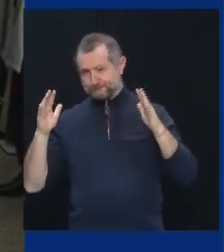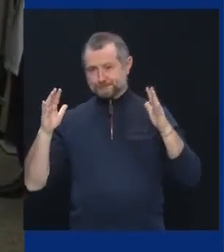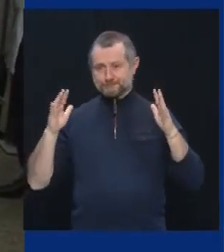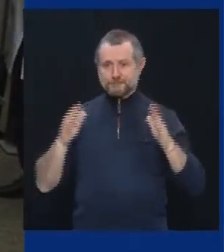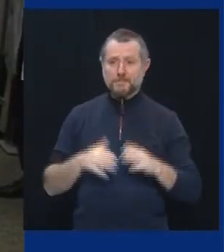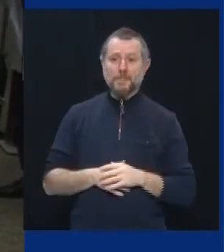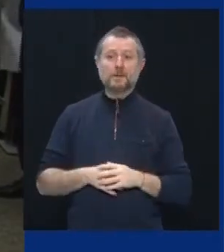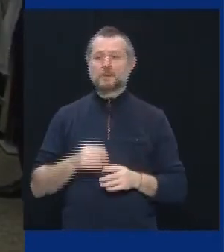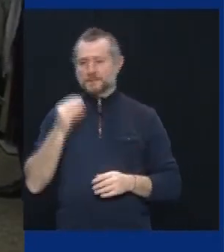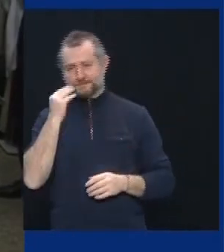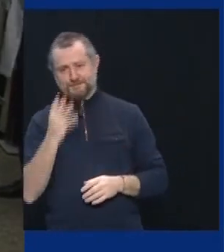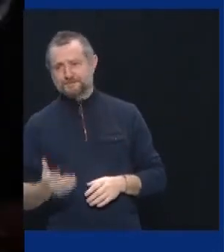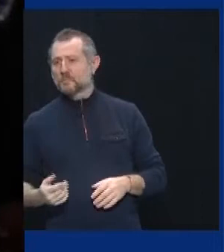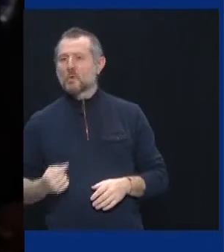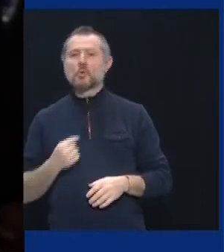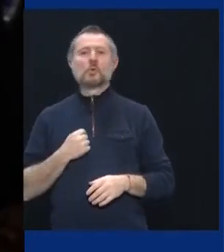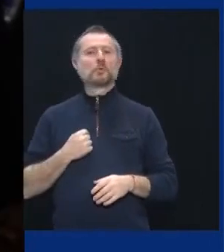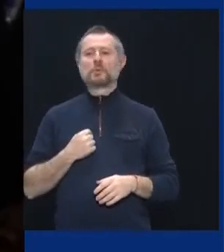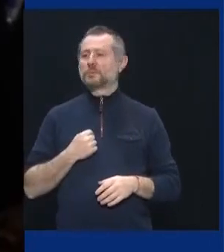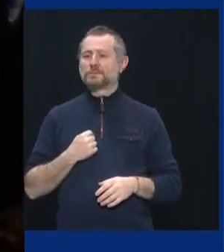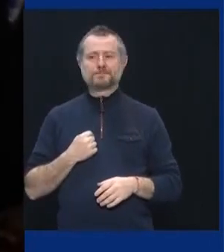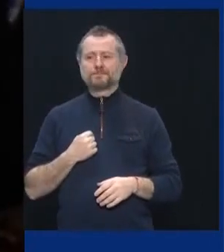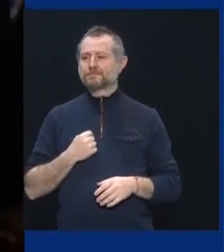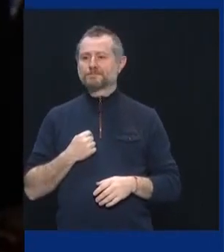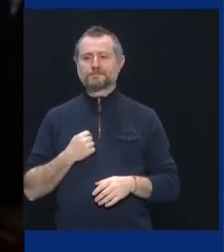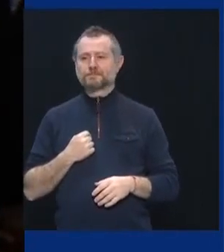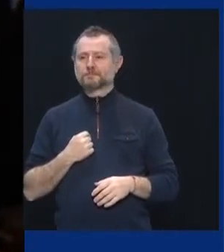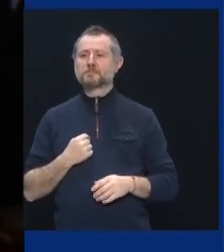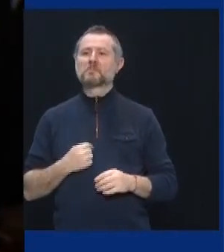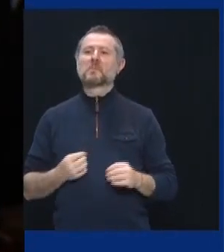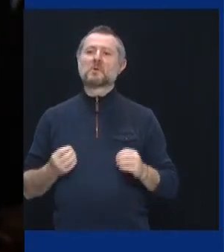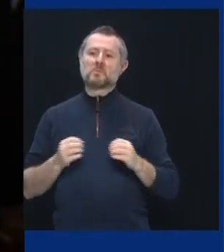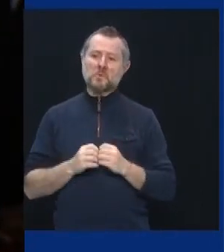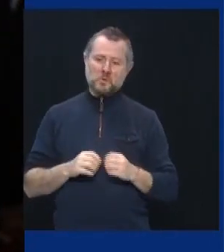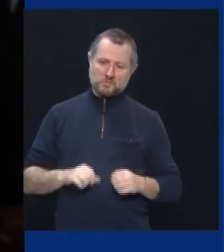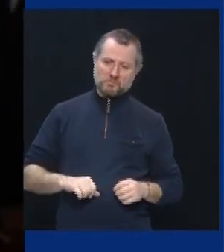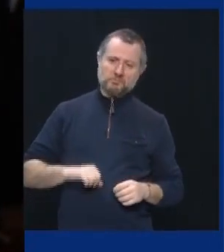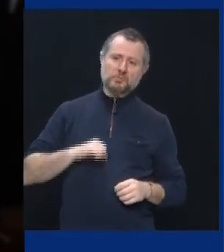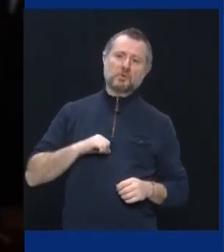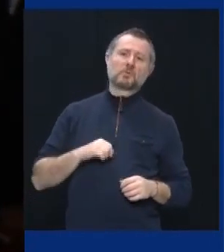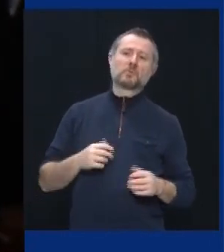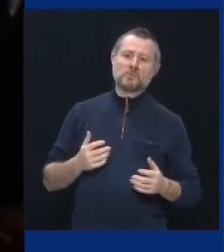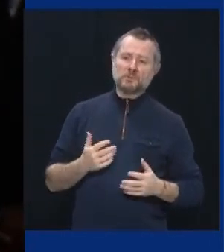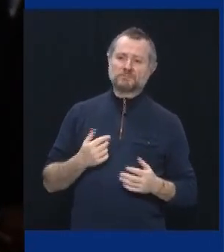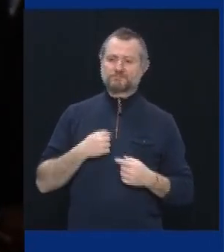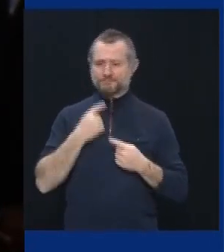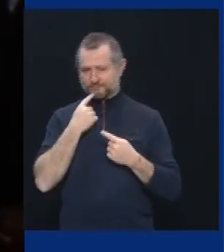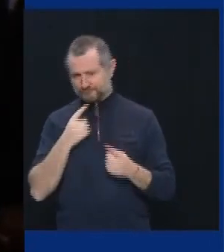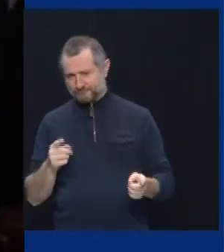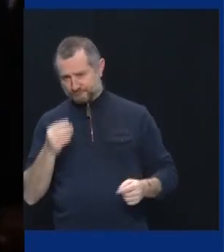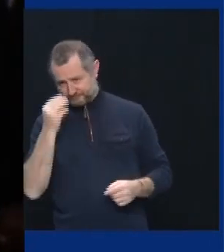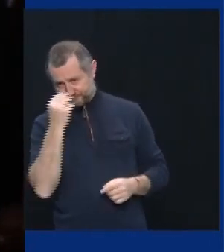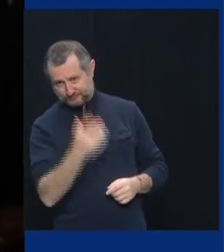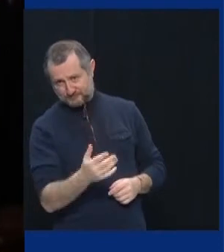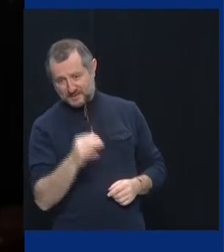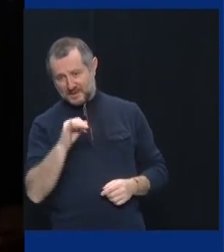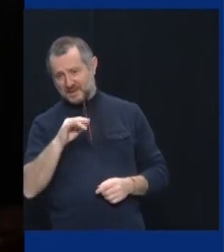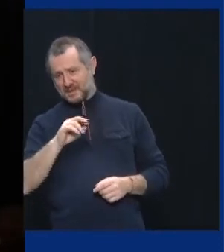have felt more proud than I did, and I call Inez when I read a